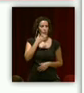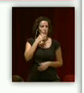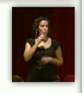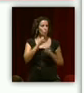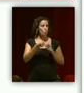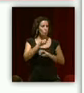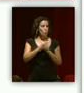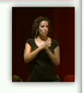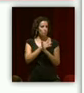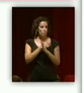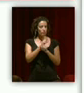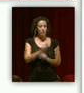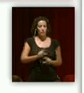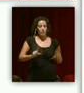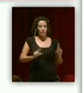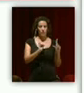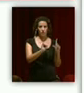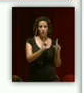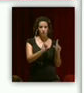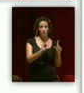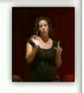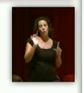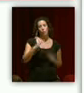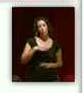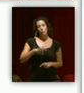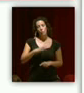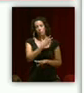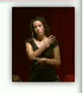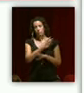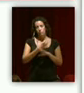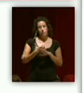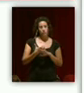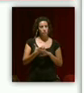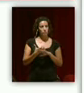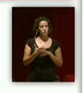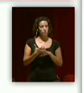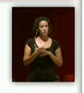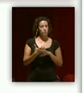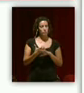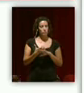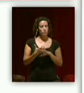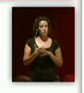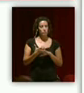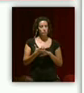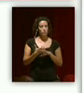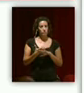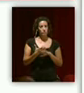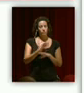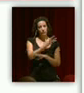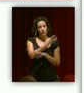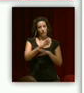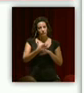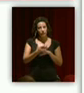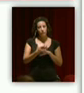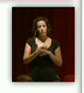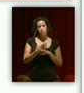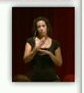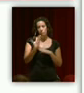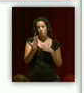to spread it. Is it with Google Play, or can this be downloaded